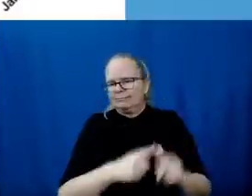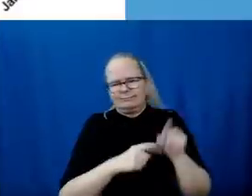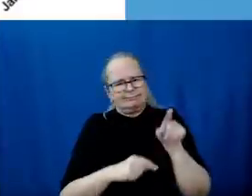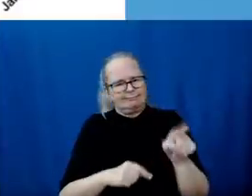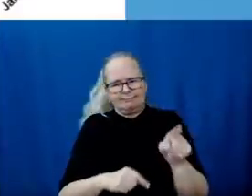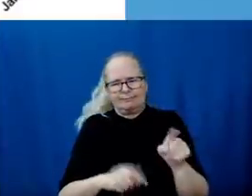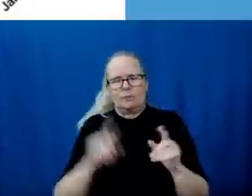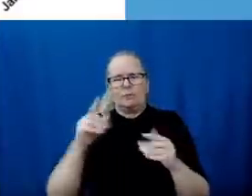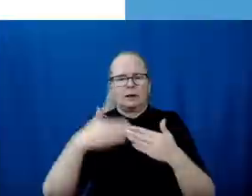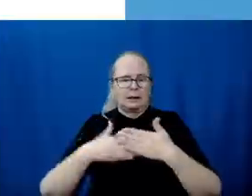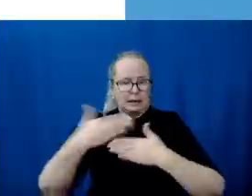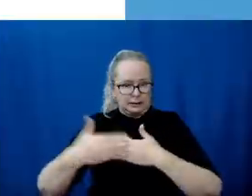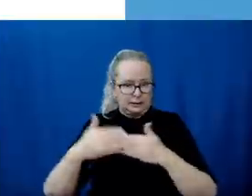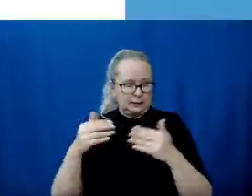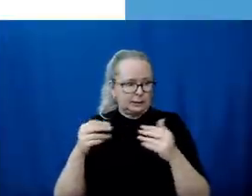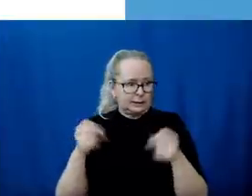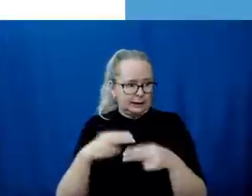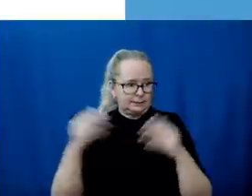slide, please.